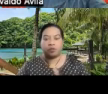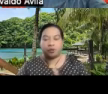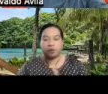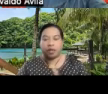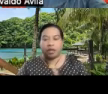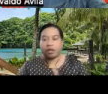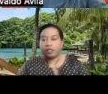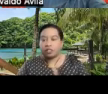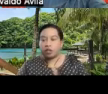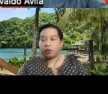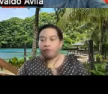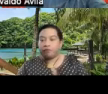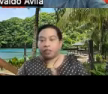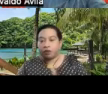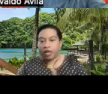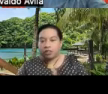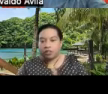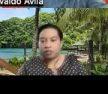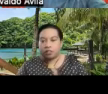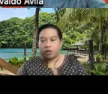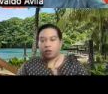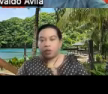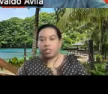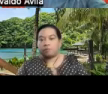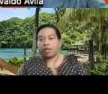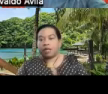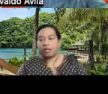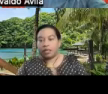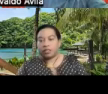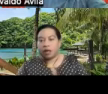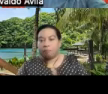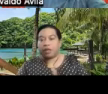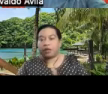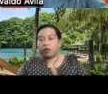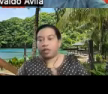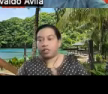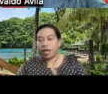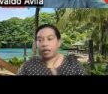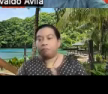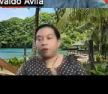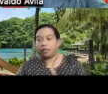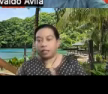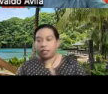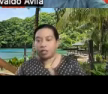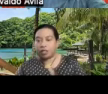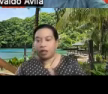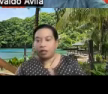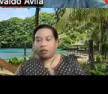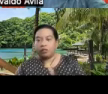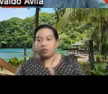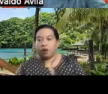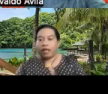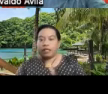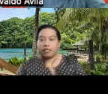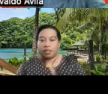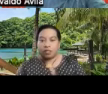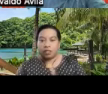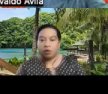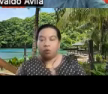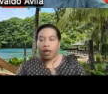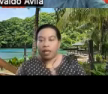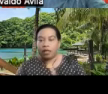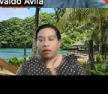into three geographic locations, which is Melanesia, Micronesia, and Polynesia. So islands